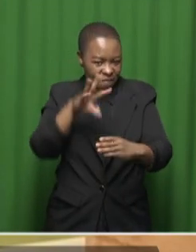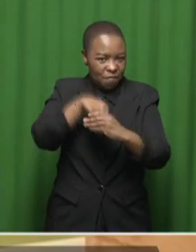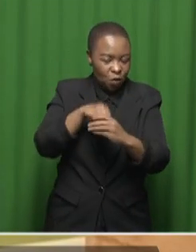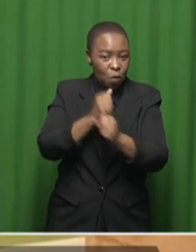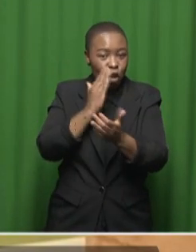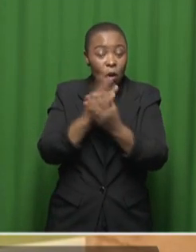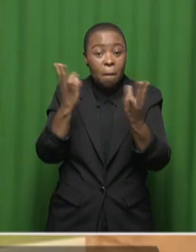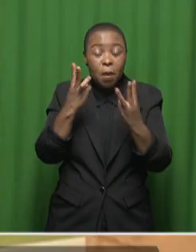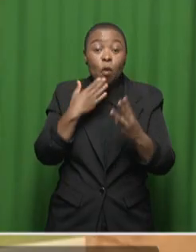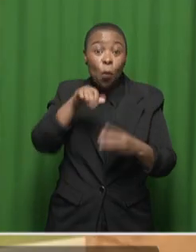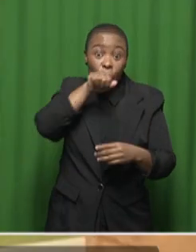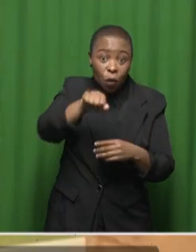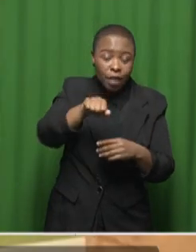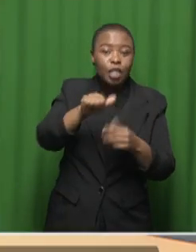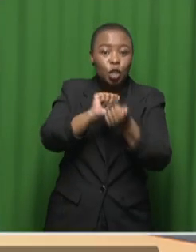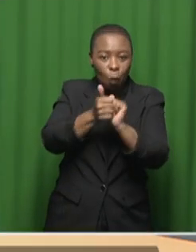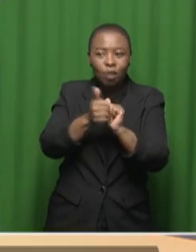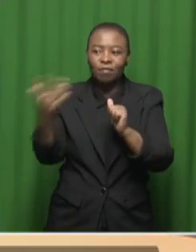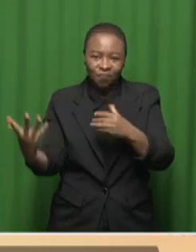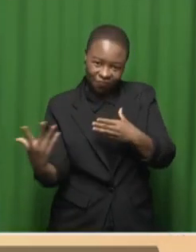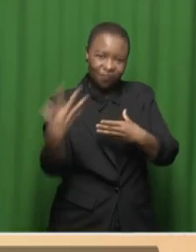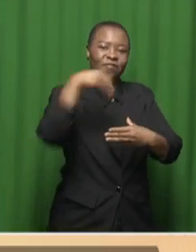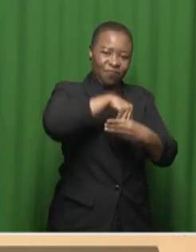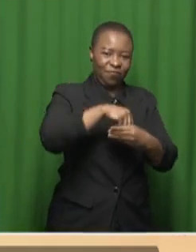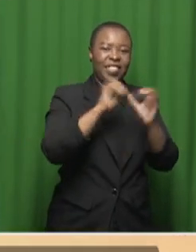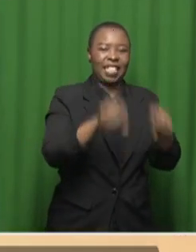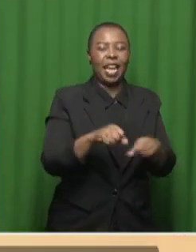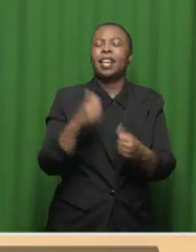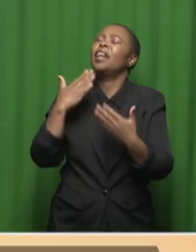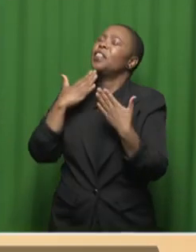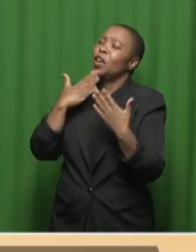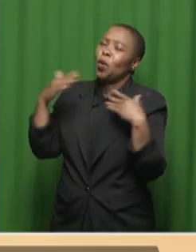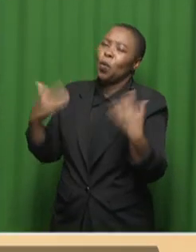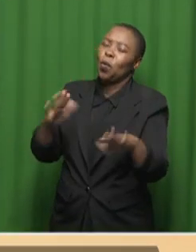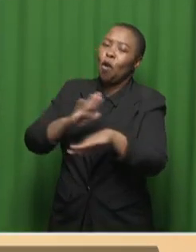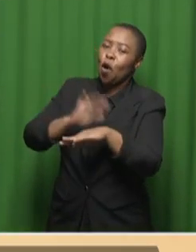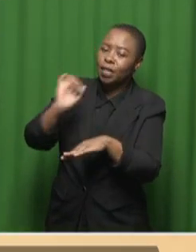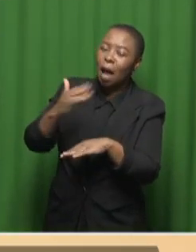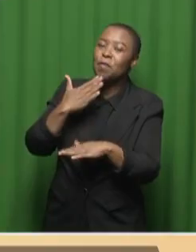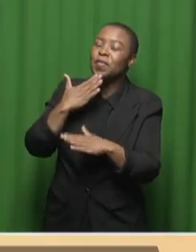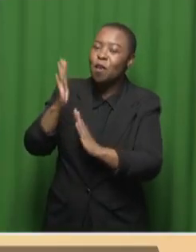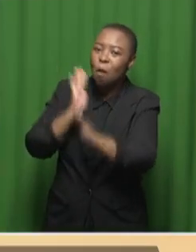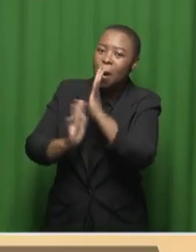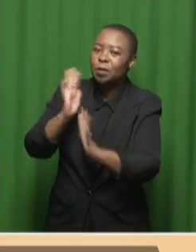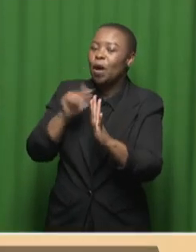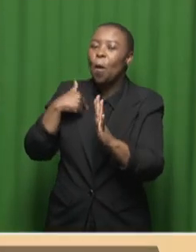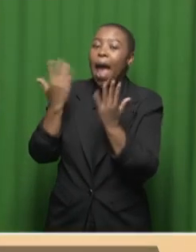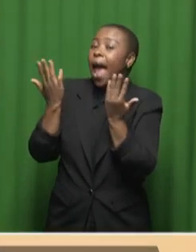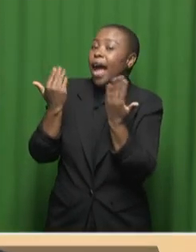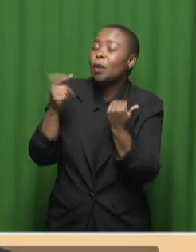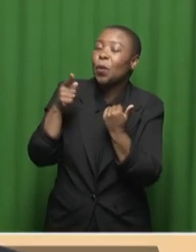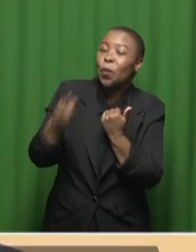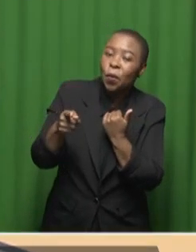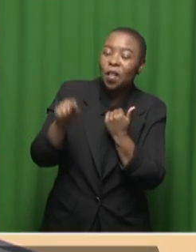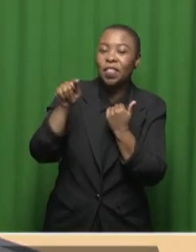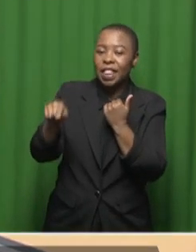as part of this process. Oh, Wanele, thank you so much for your time this morning, and thank you for letting us in terms of what to expect at this edition